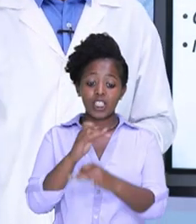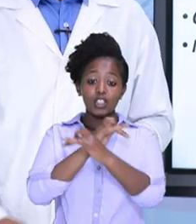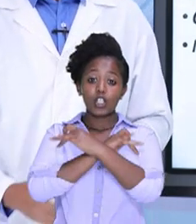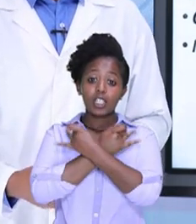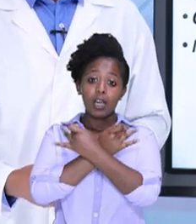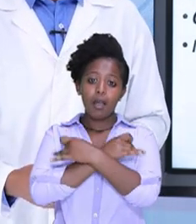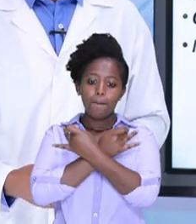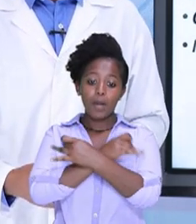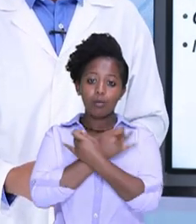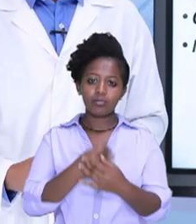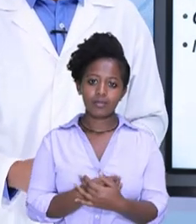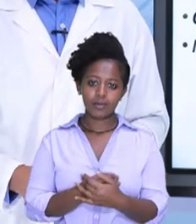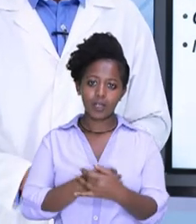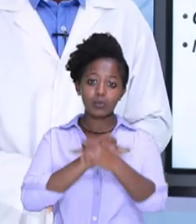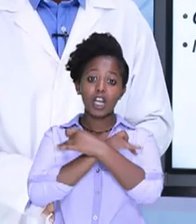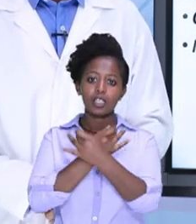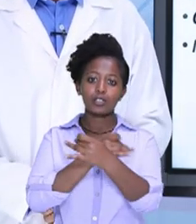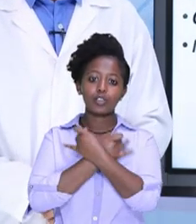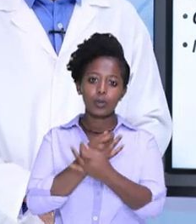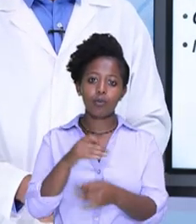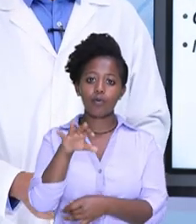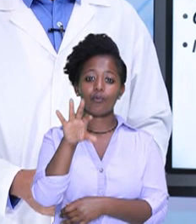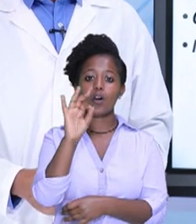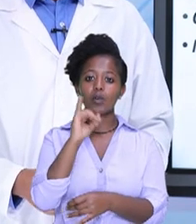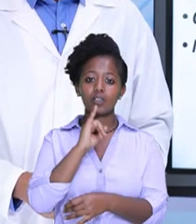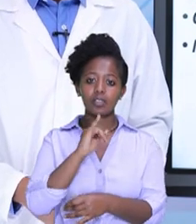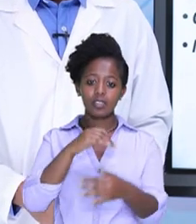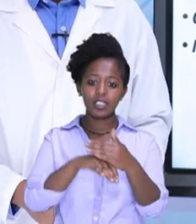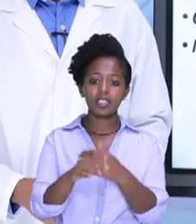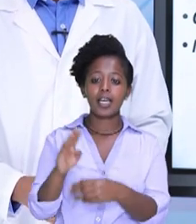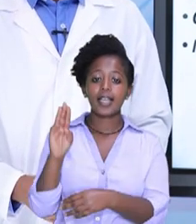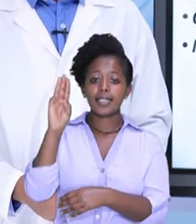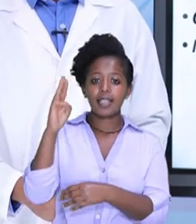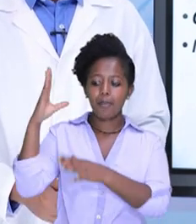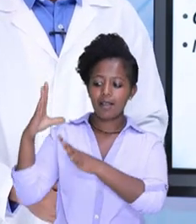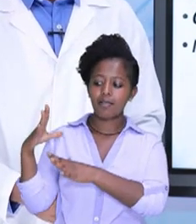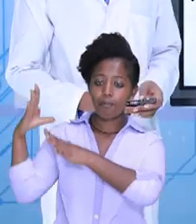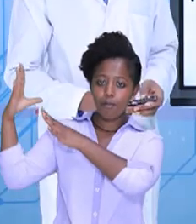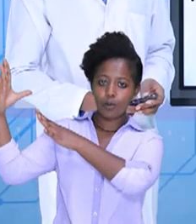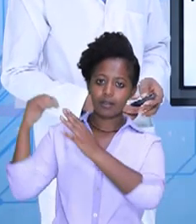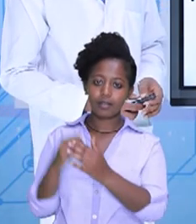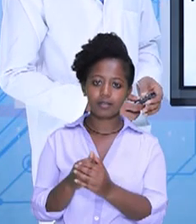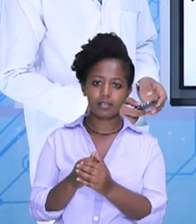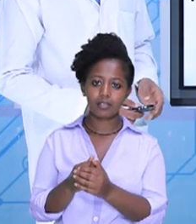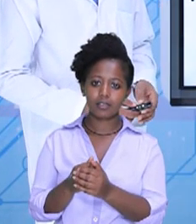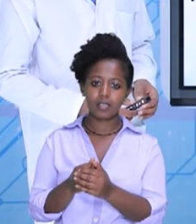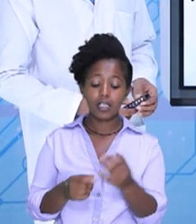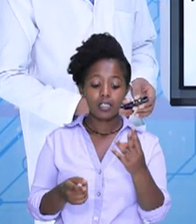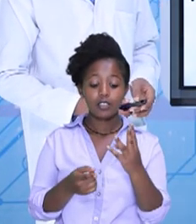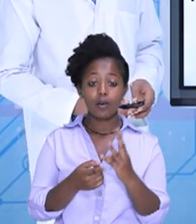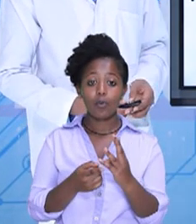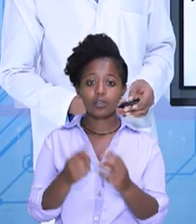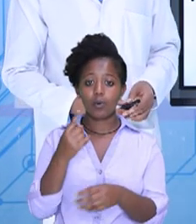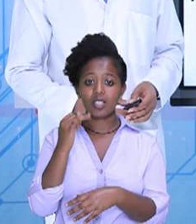Chilada Baboon. Chilada Baboon is found in the Samin Mountain. The fourth